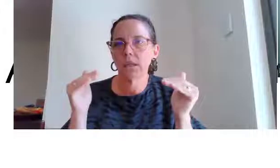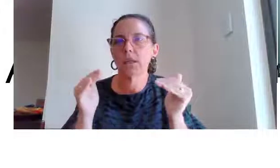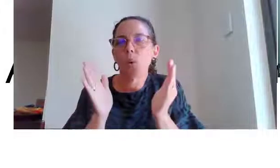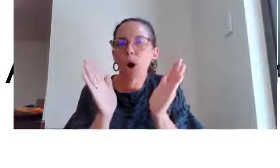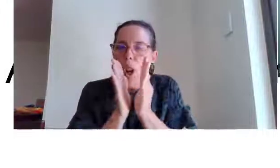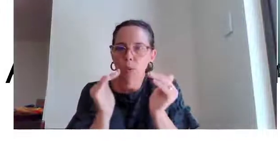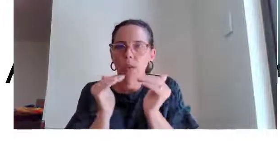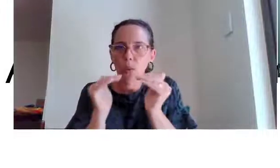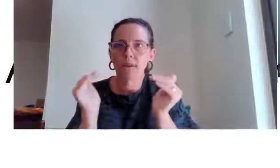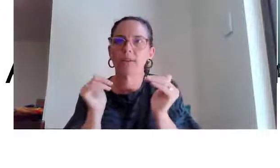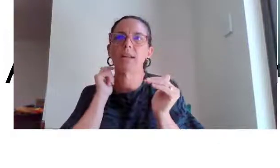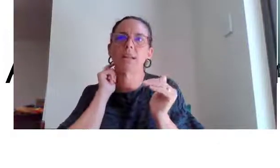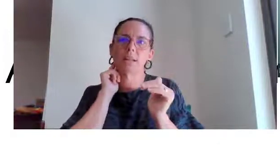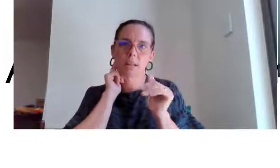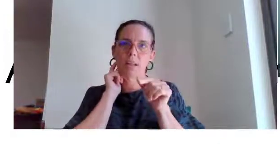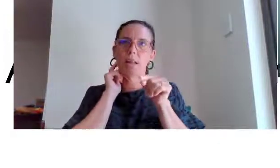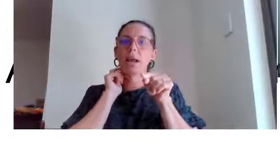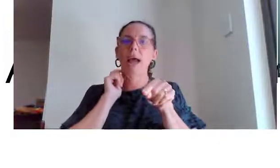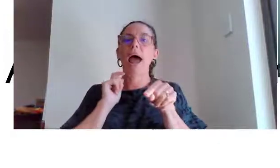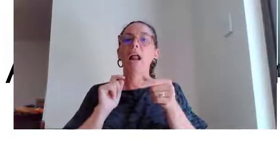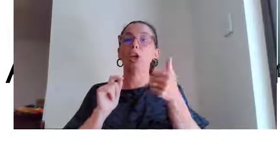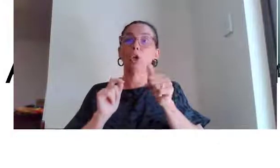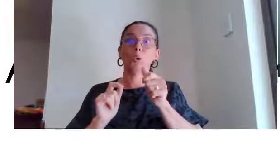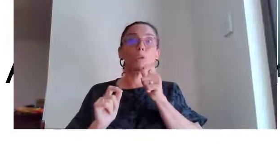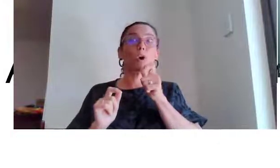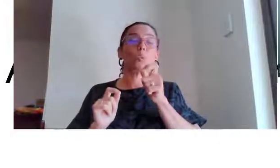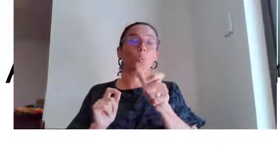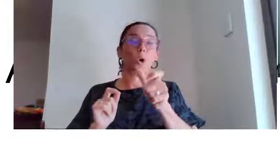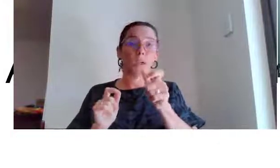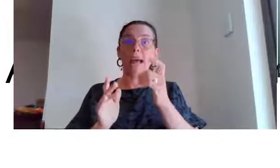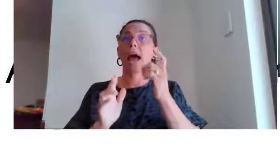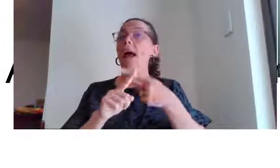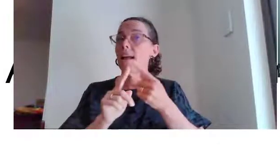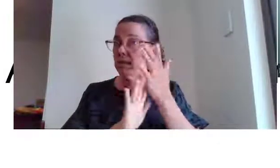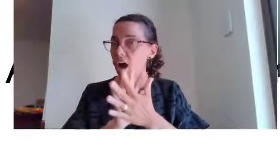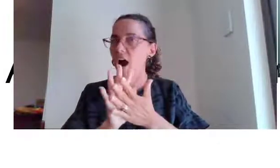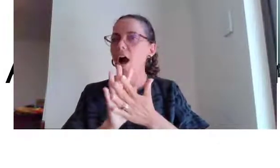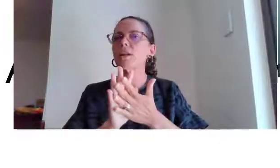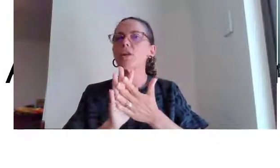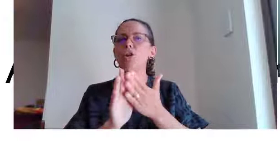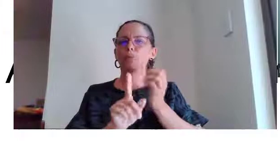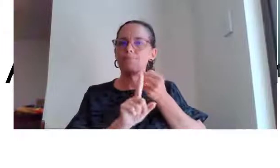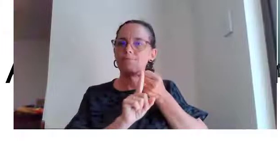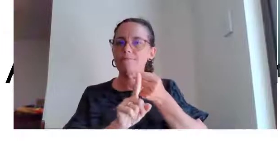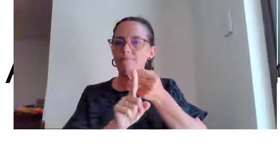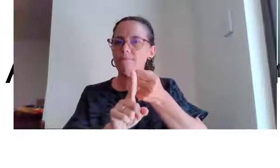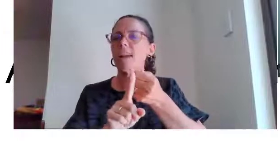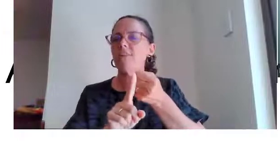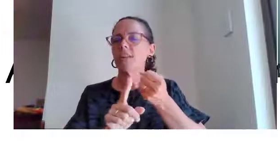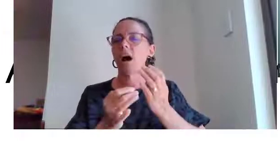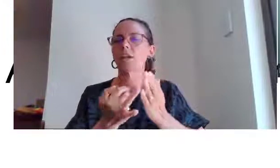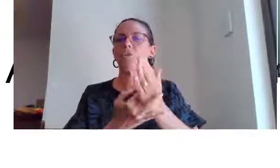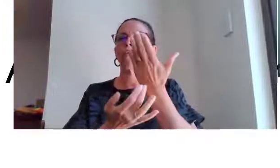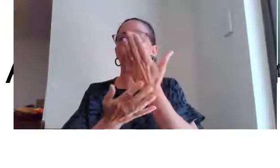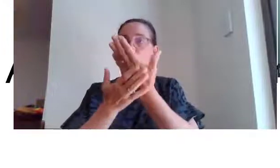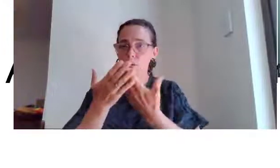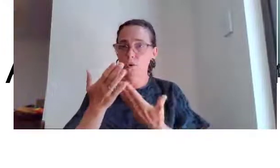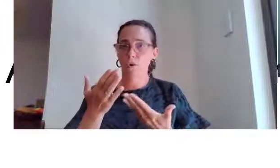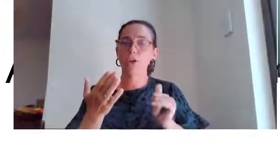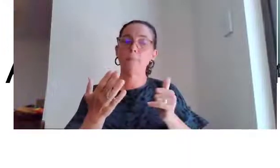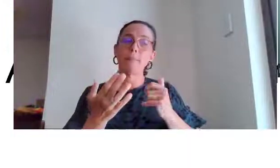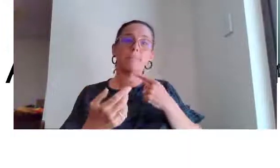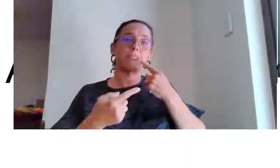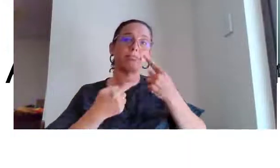need to think, okay, we need to find a sign that actually does convey that semantic equivalence. So we'll have the word and the sign,